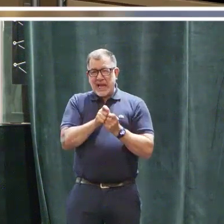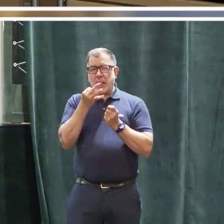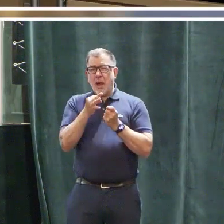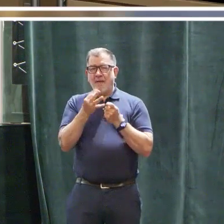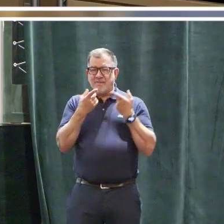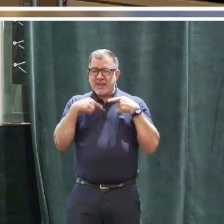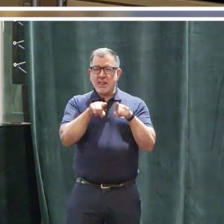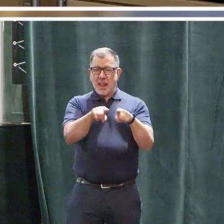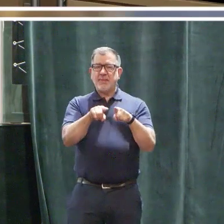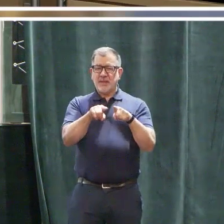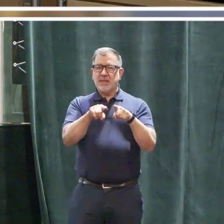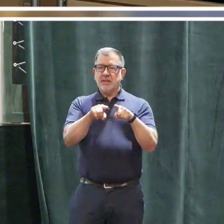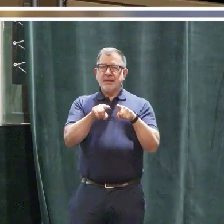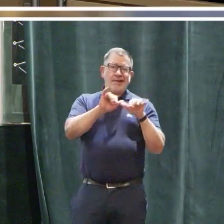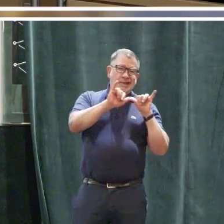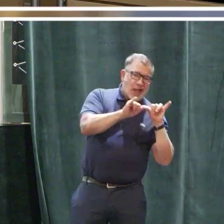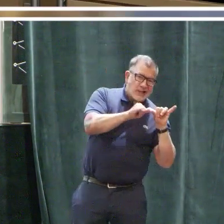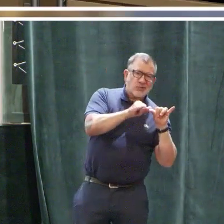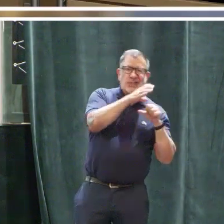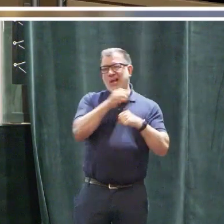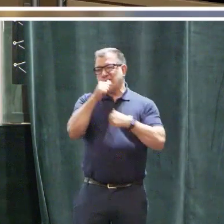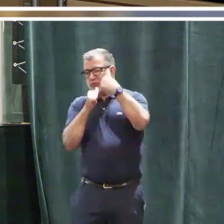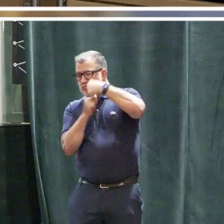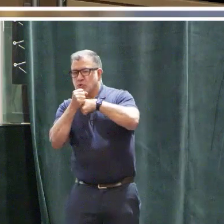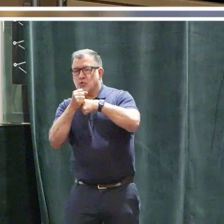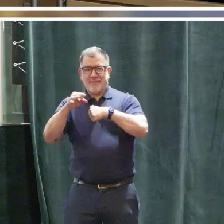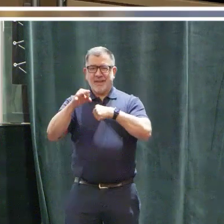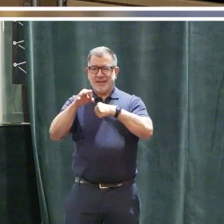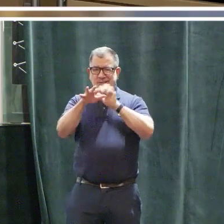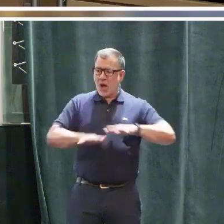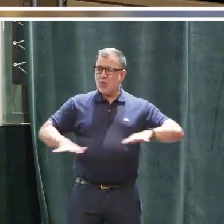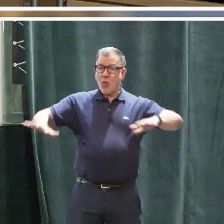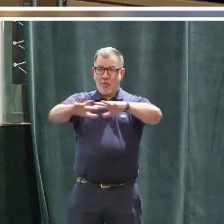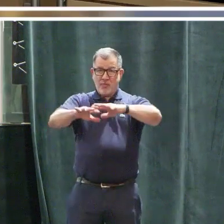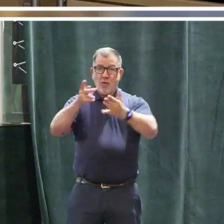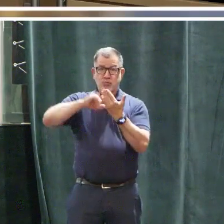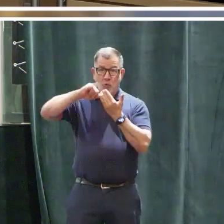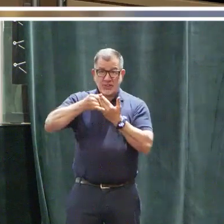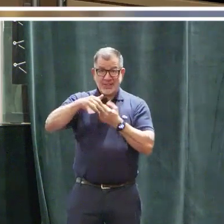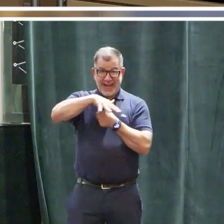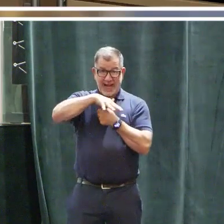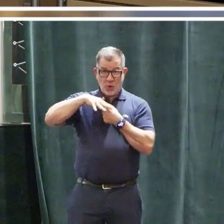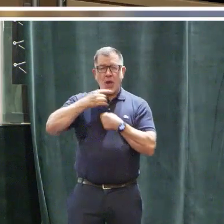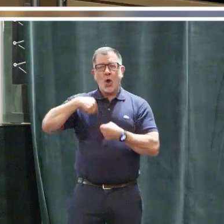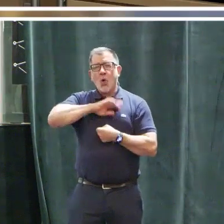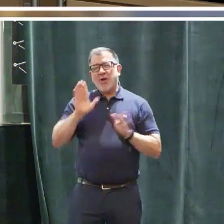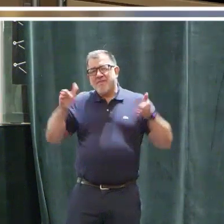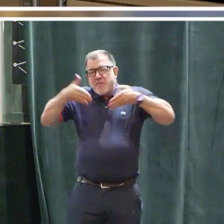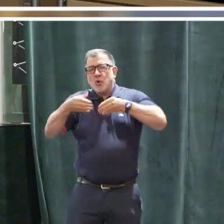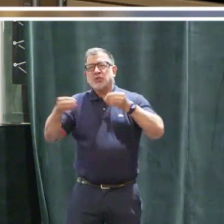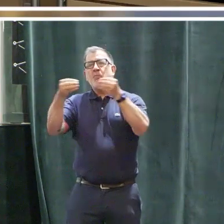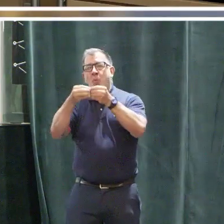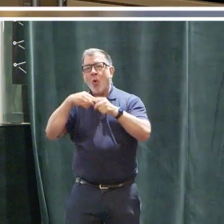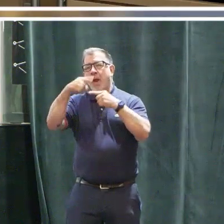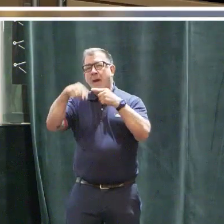engineering and the constructability for the overall project area. We are also starting to focus a great deal